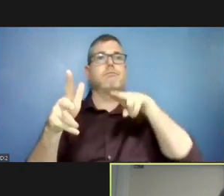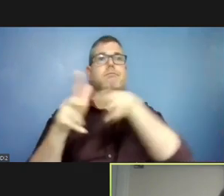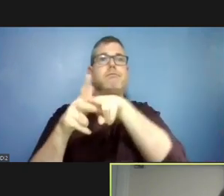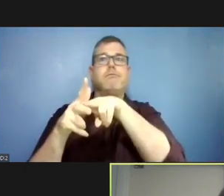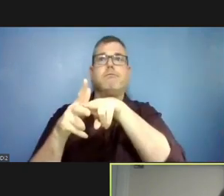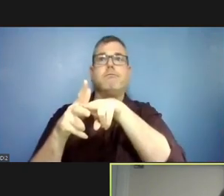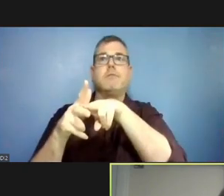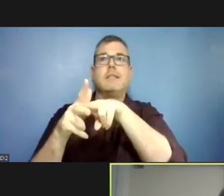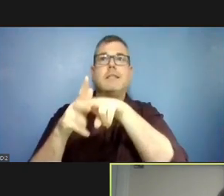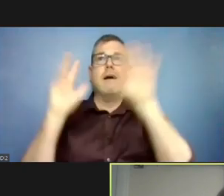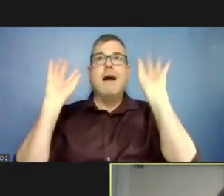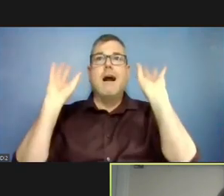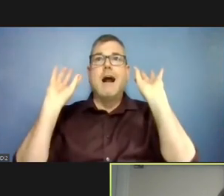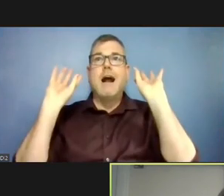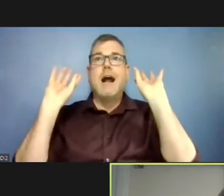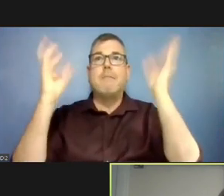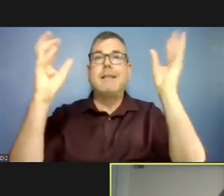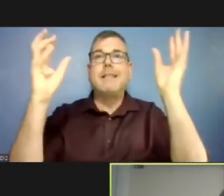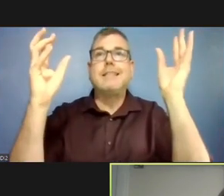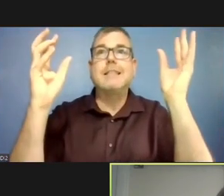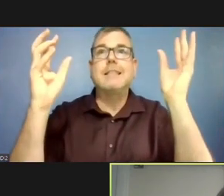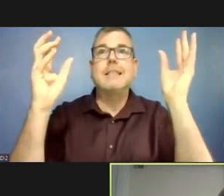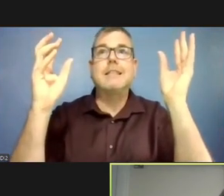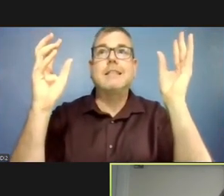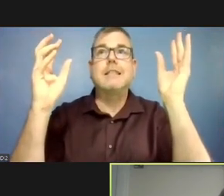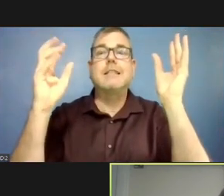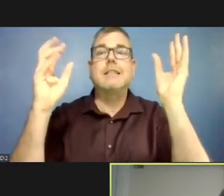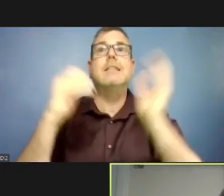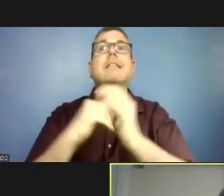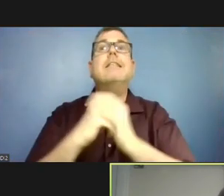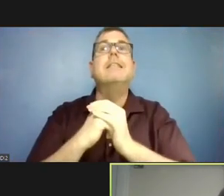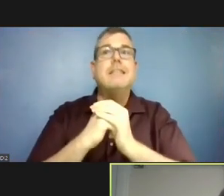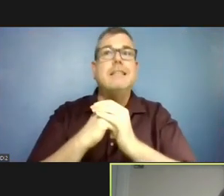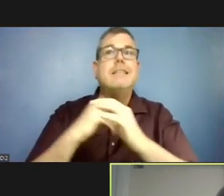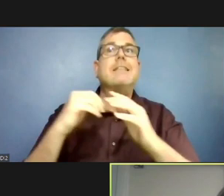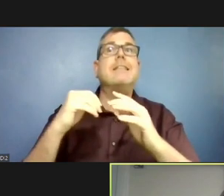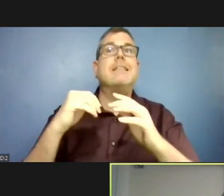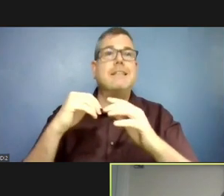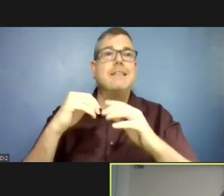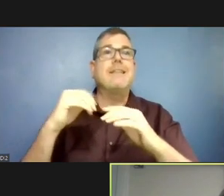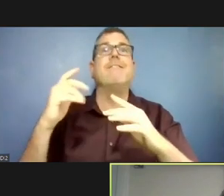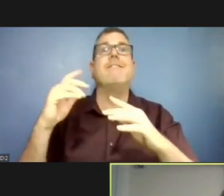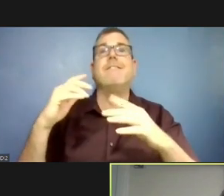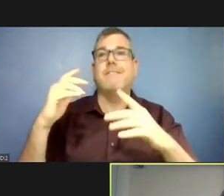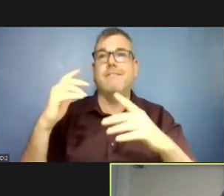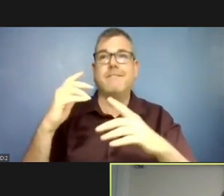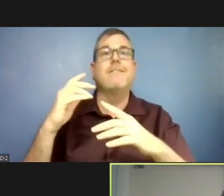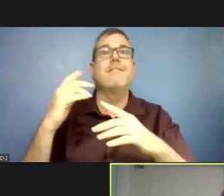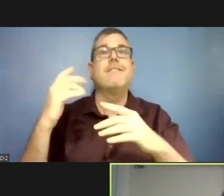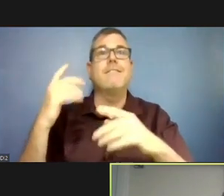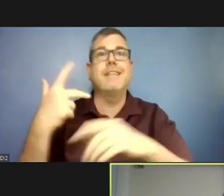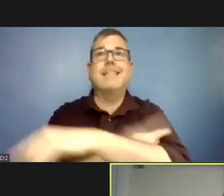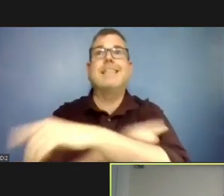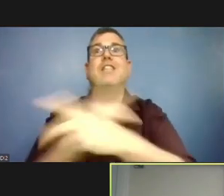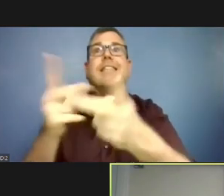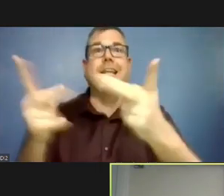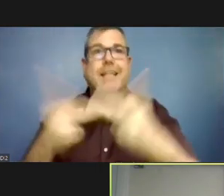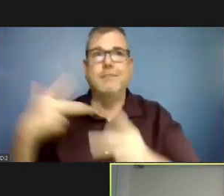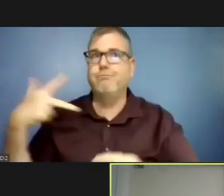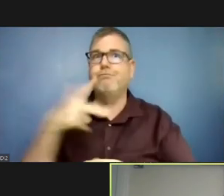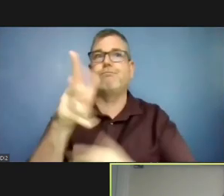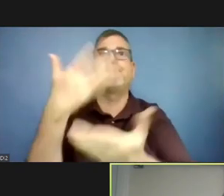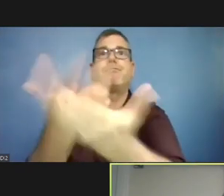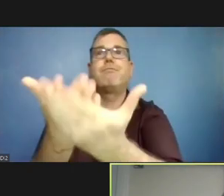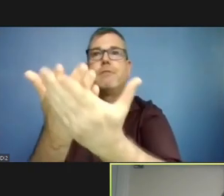I'm just so appreciative of that wherewithal and resilience and grit. It takes some time sometimes to be an early adopter